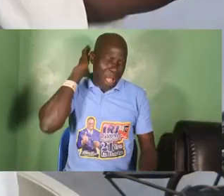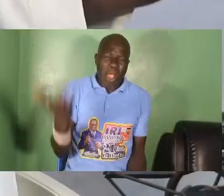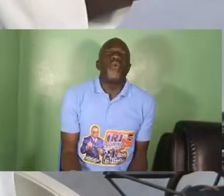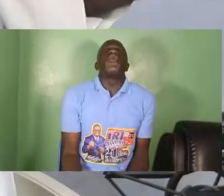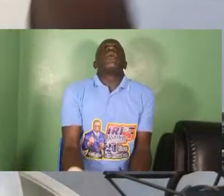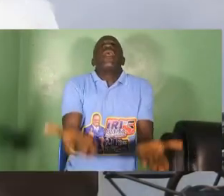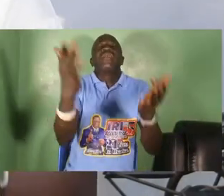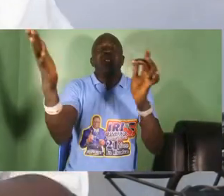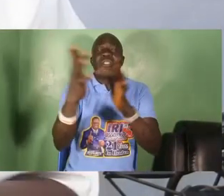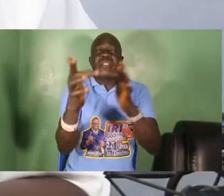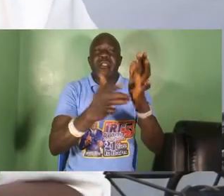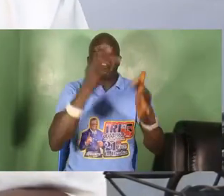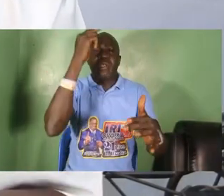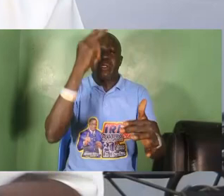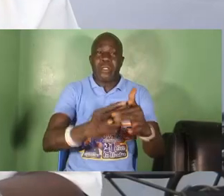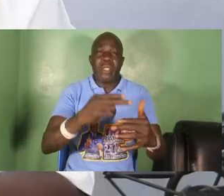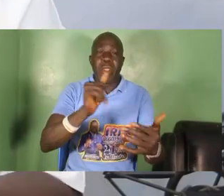loruko Jesu